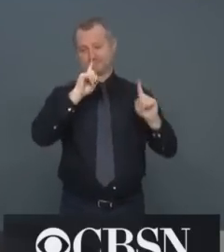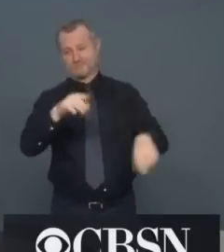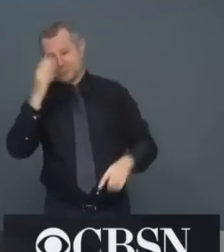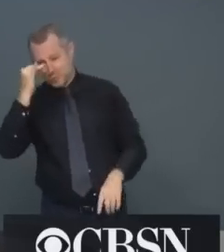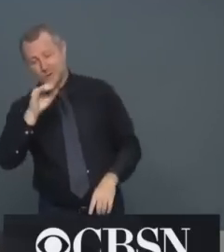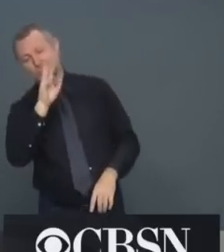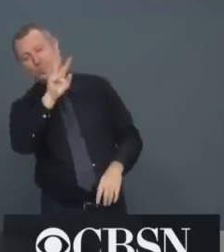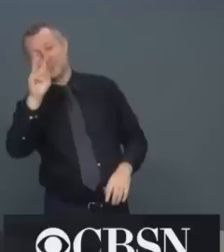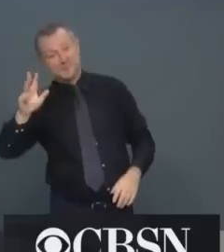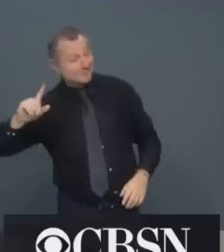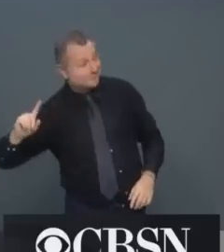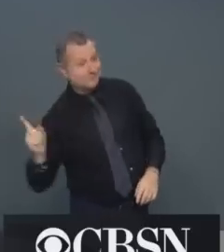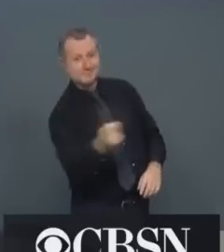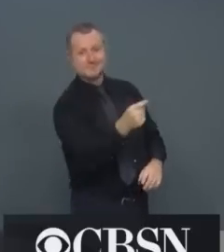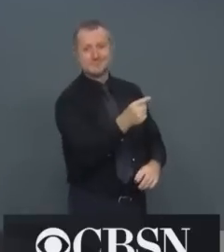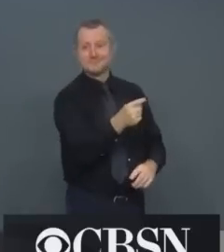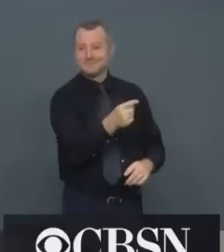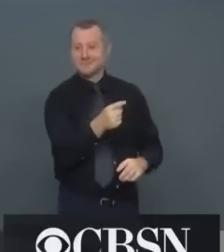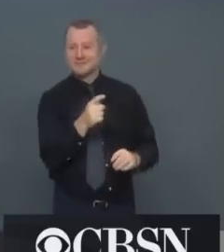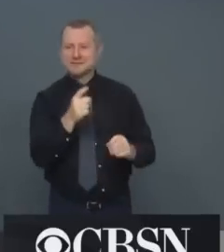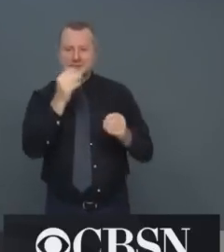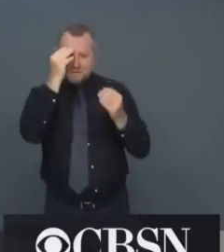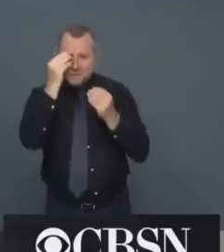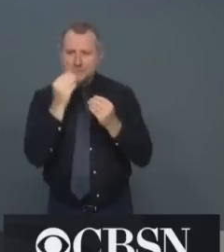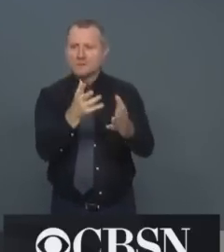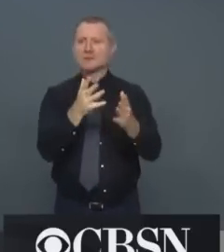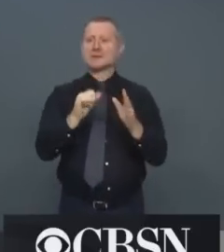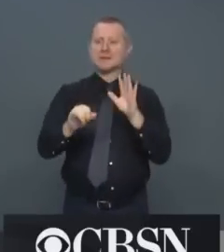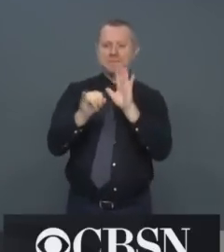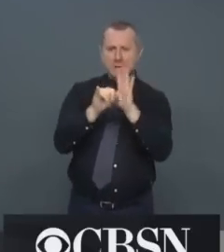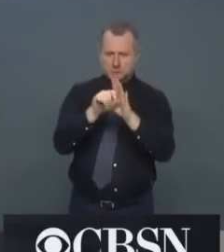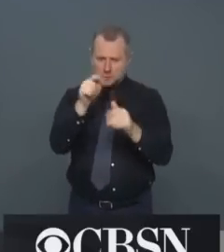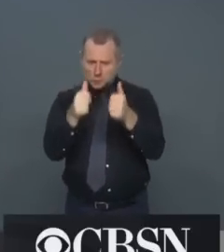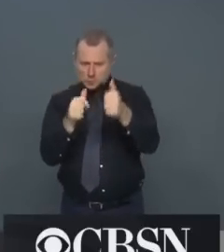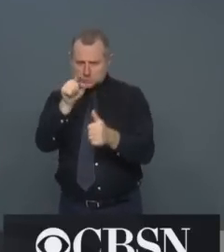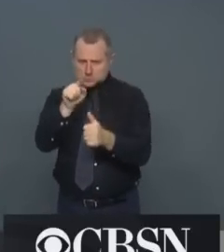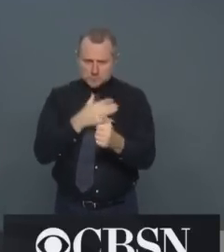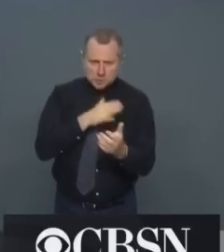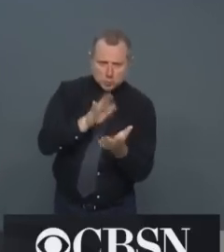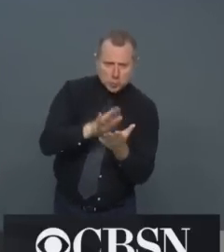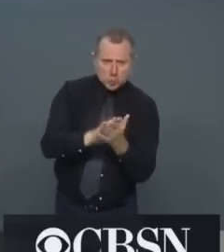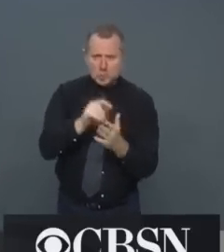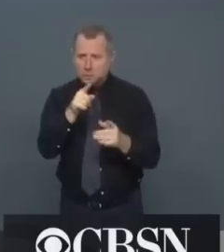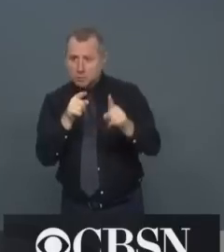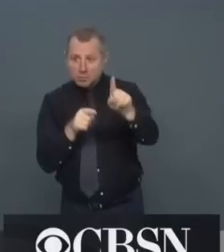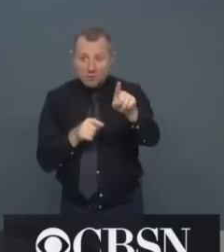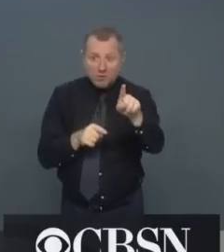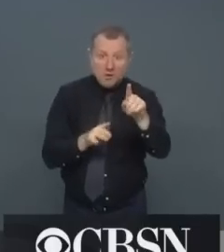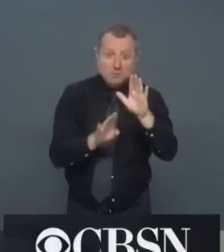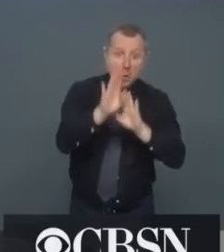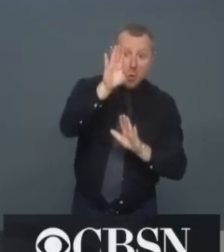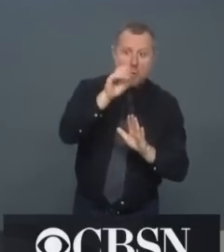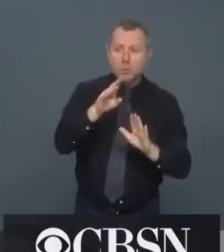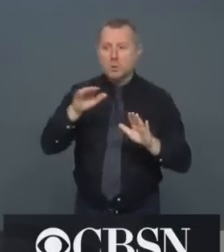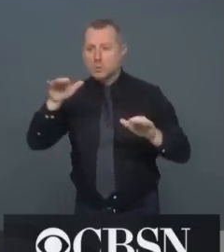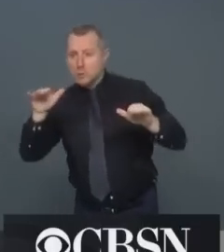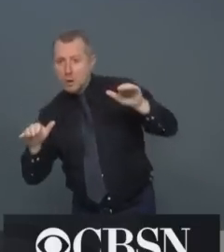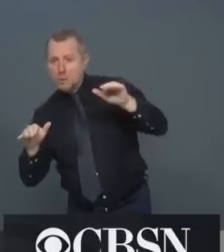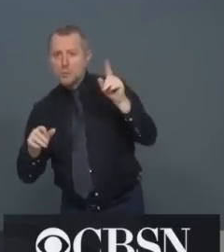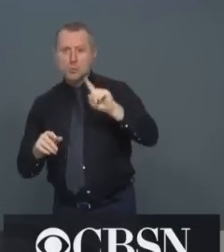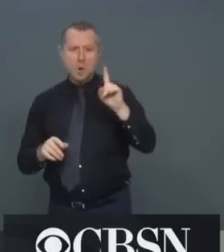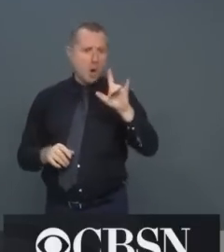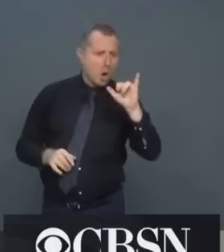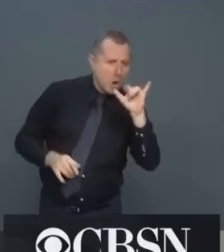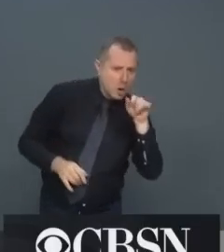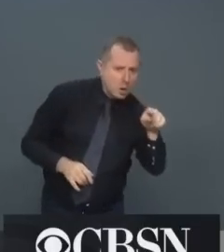and this is where we'll get the information and be able to identify if there are any upticks in the community, whether it's in Long Island or